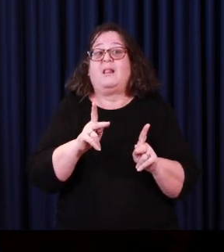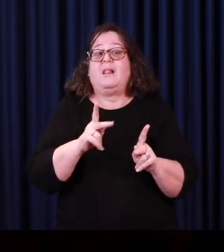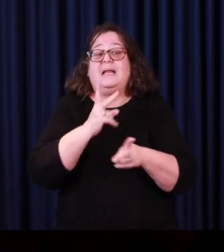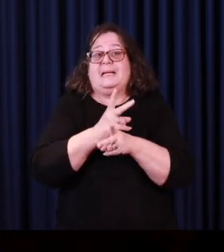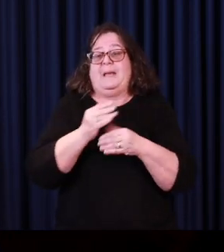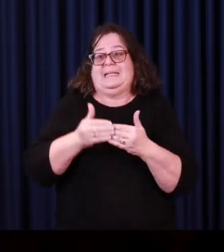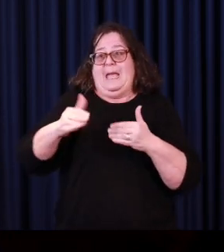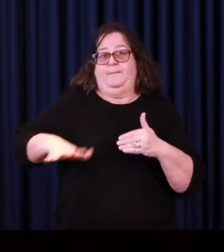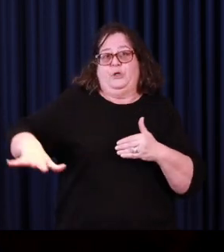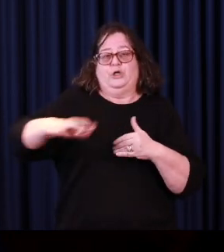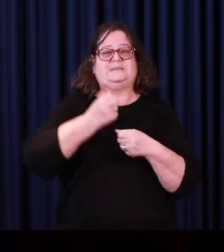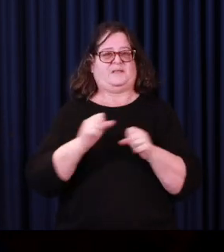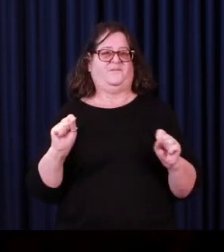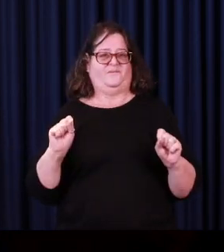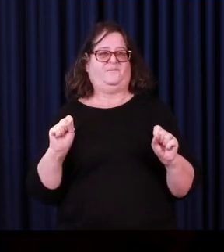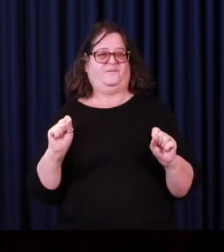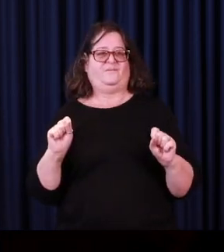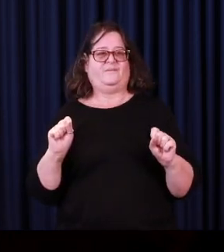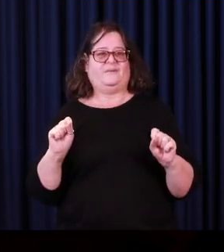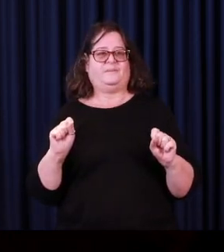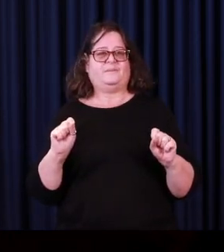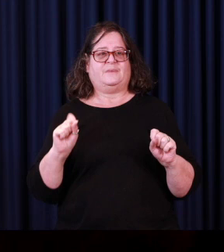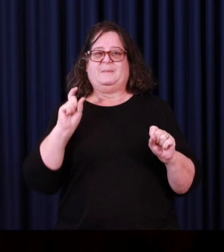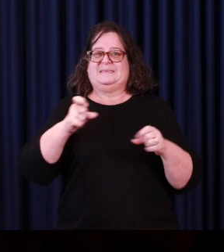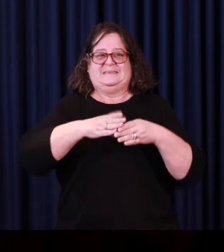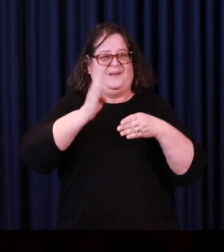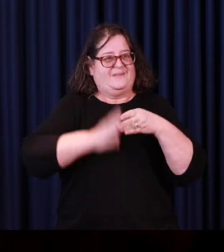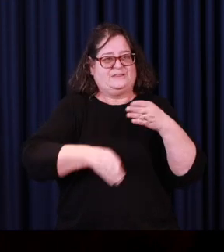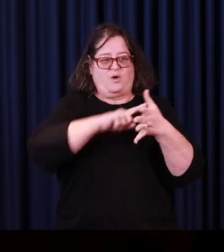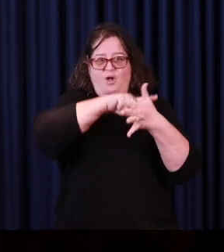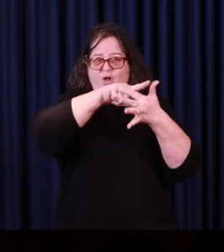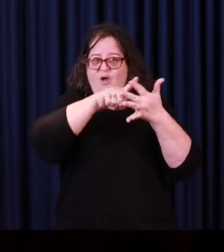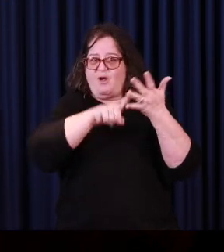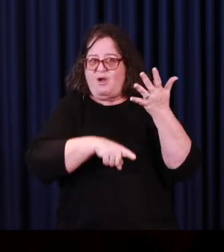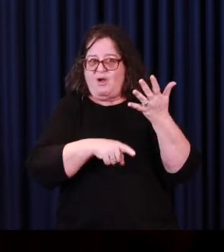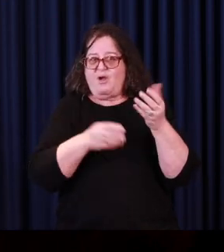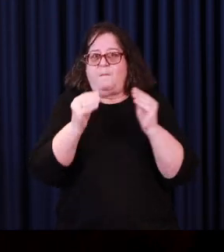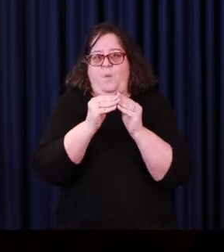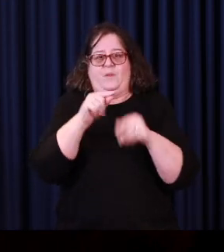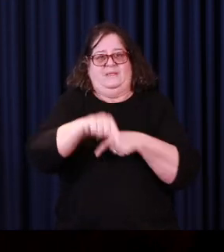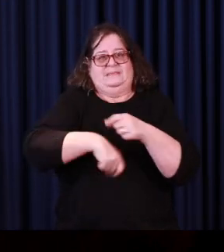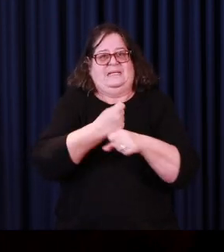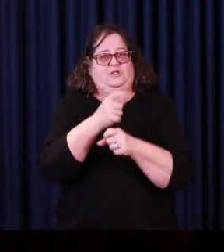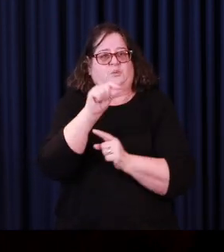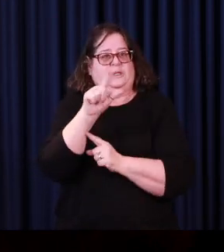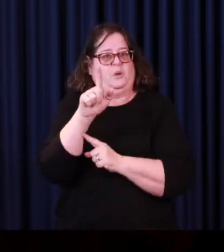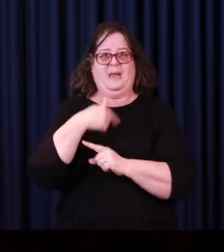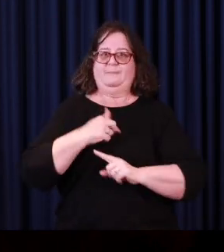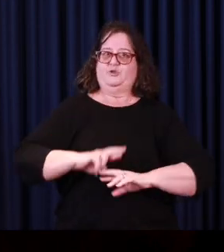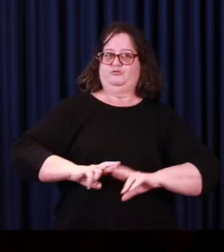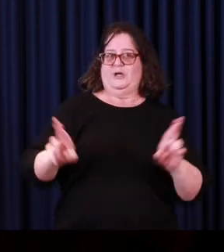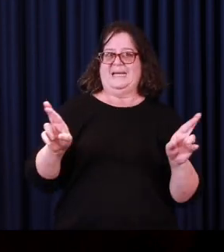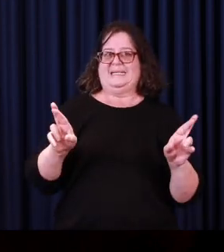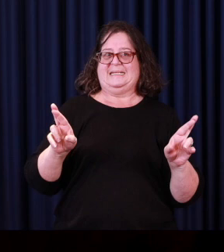more in 2021, and I am ready. Our whole state is ready to get back on a